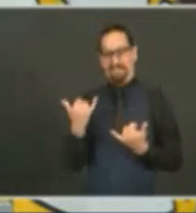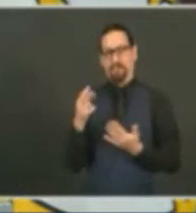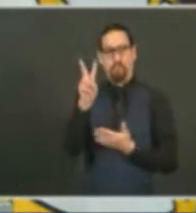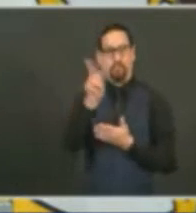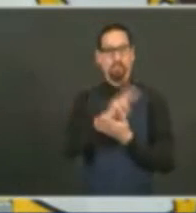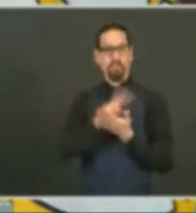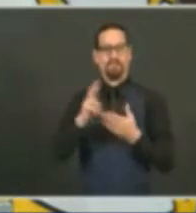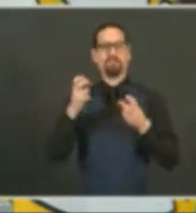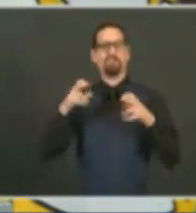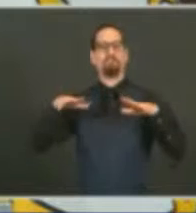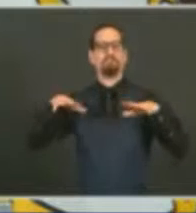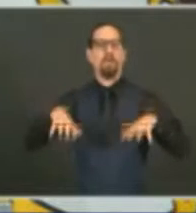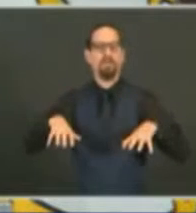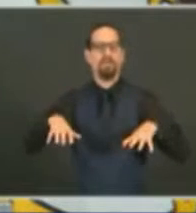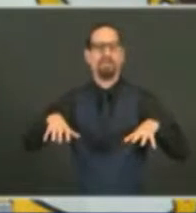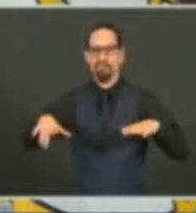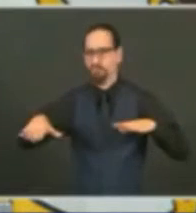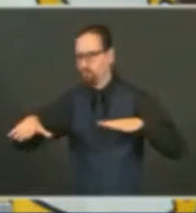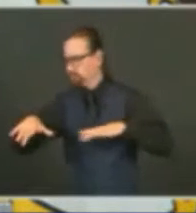Monday of this week.